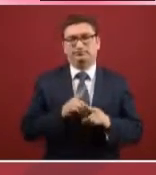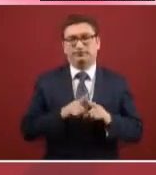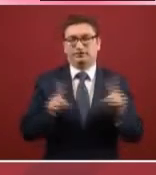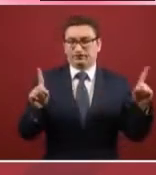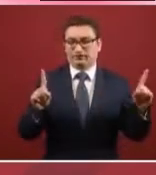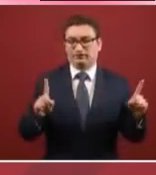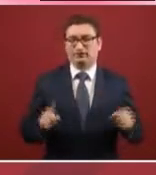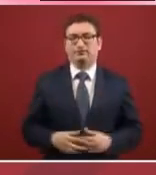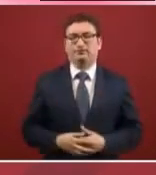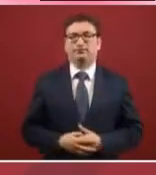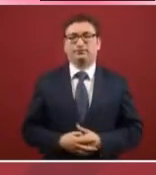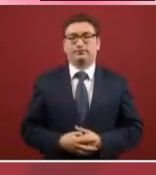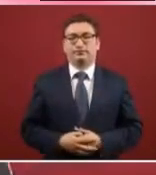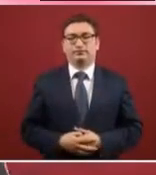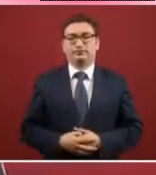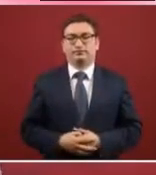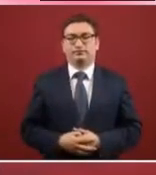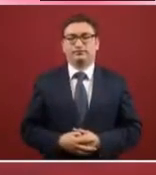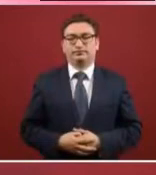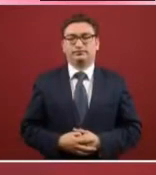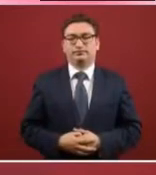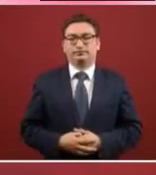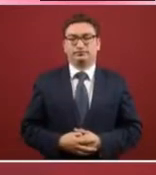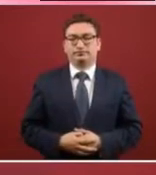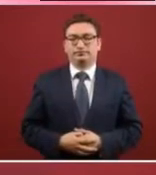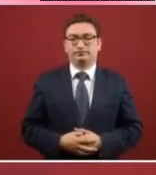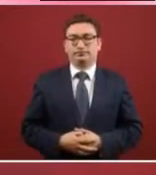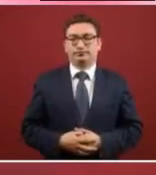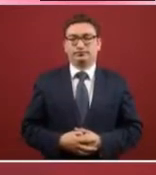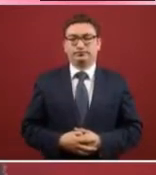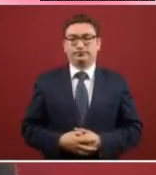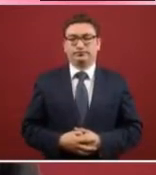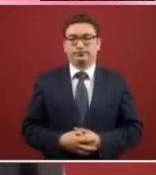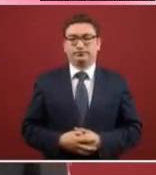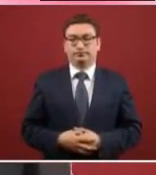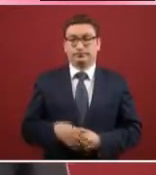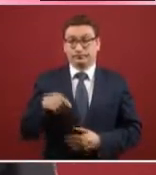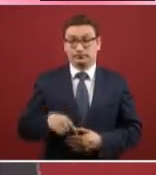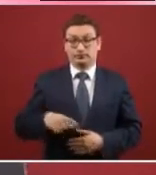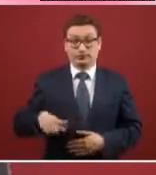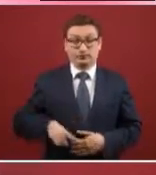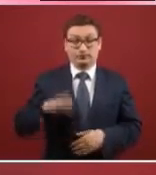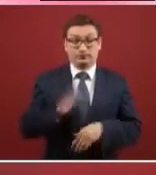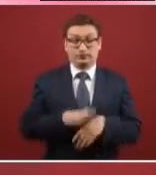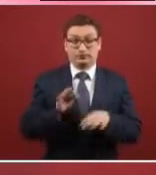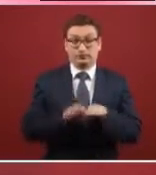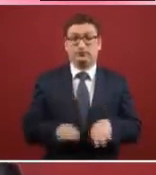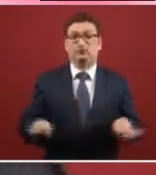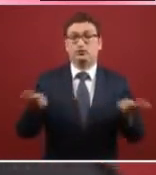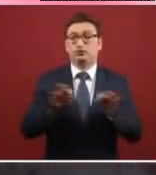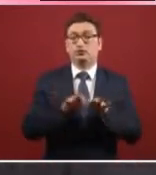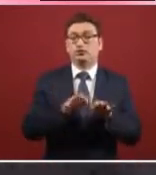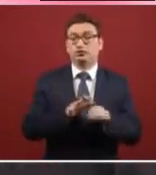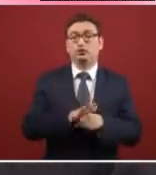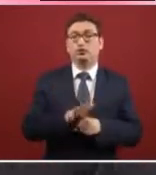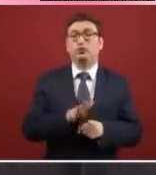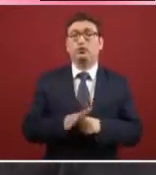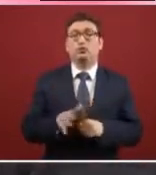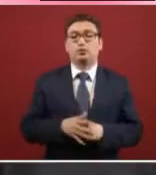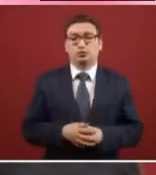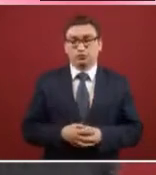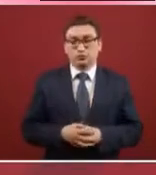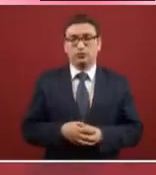It's two different things. Aquí, here, lo principal, the principal thing is, es la mística de